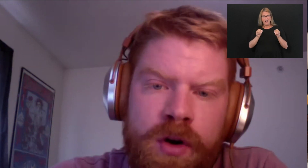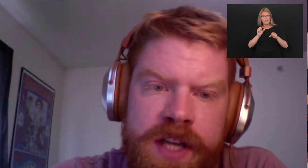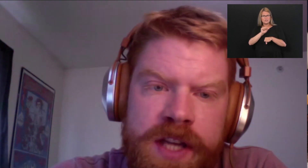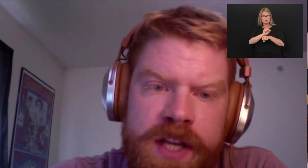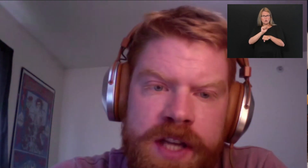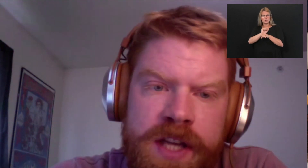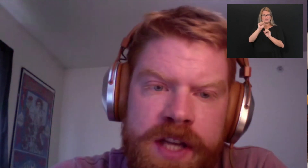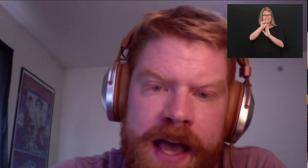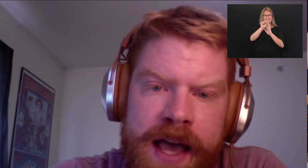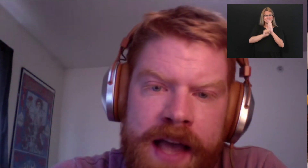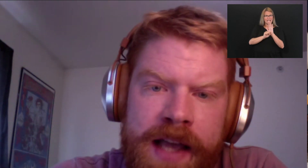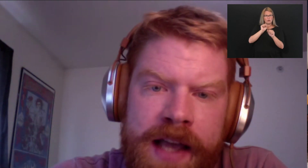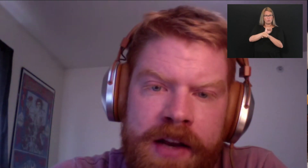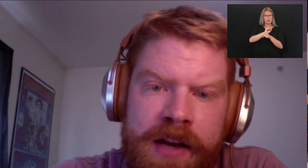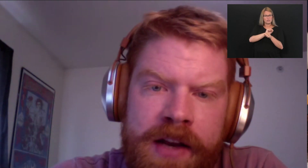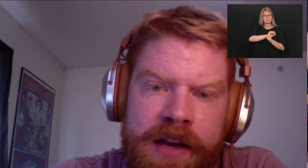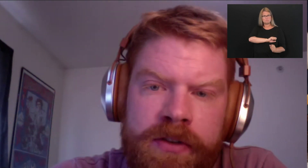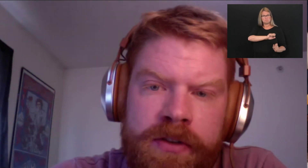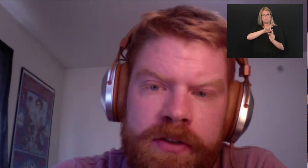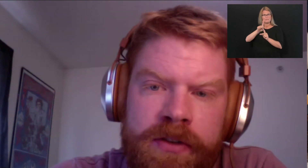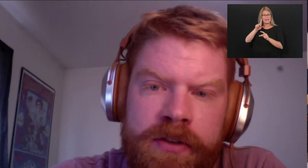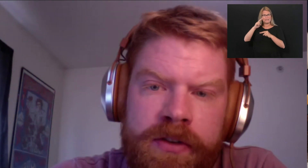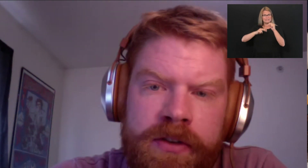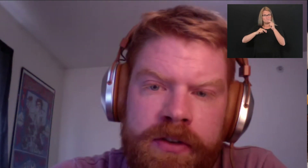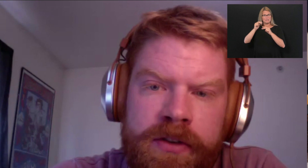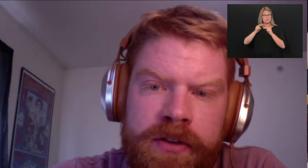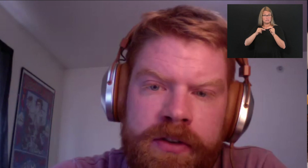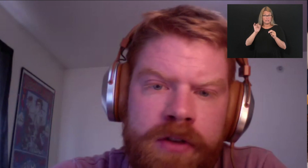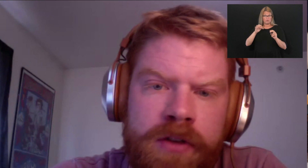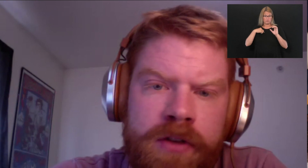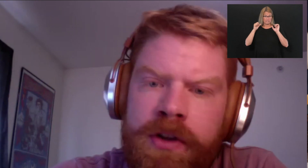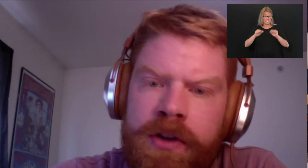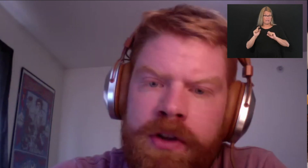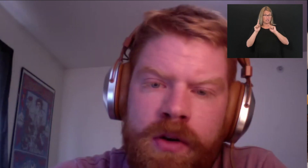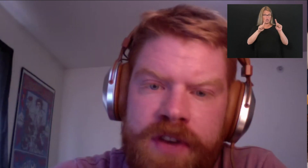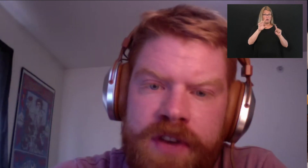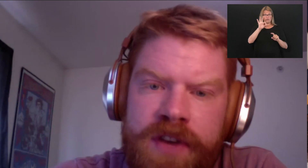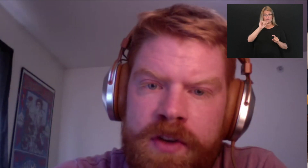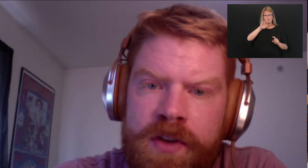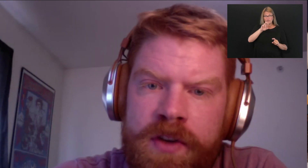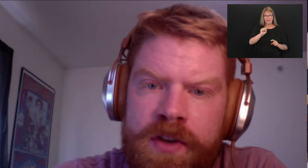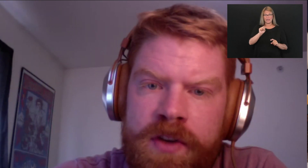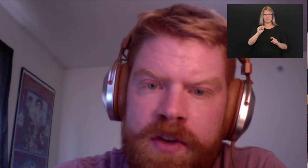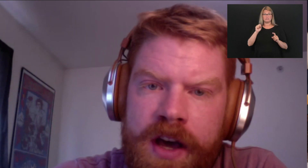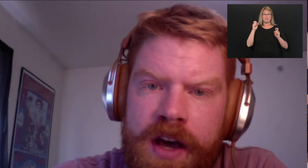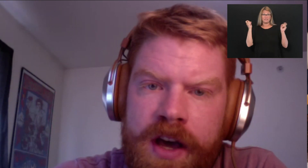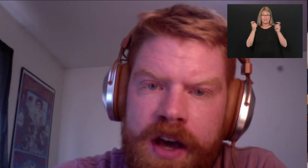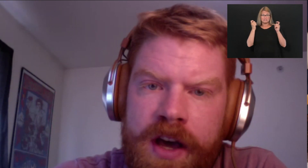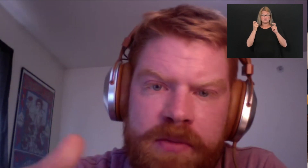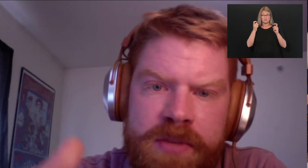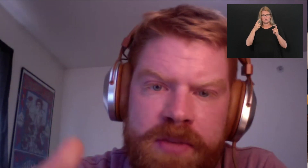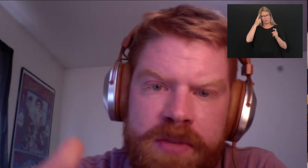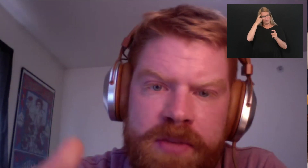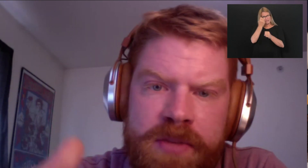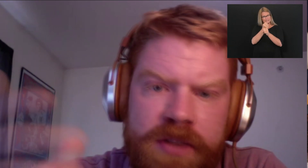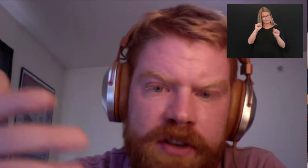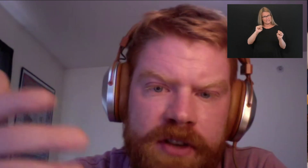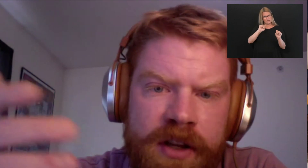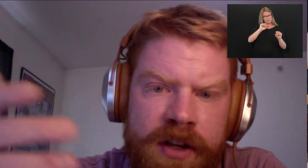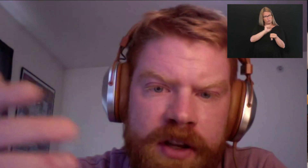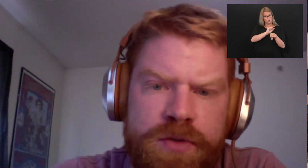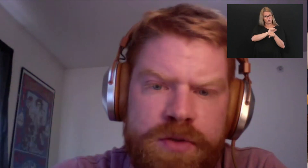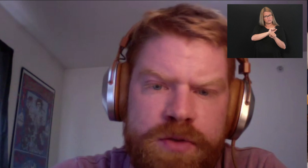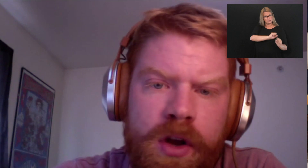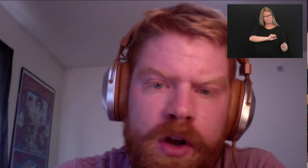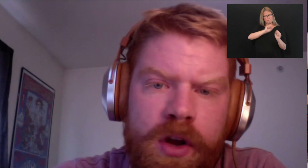getting back into their buildings. Surely if we can go to fairs and festivals and out to the movies, I think it'd be safe to send workers back. Do you